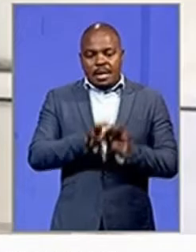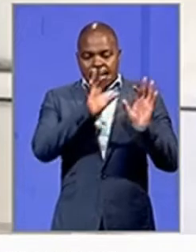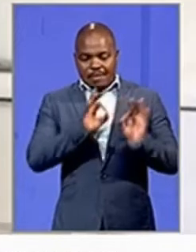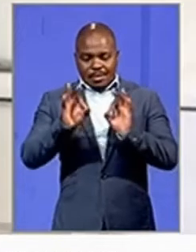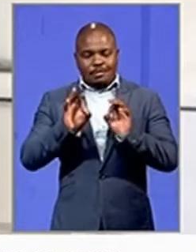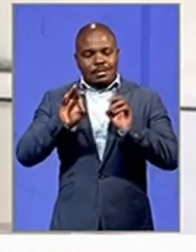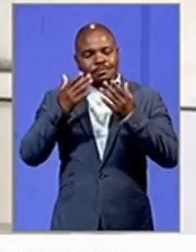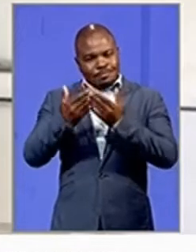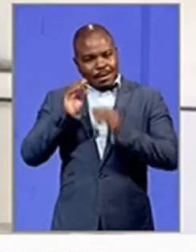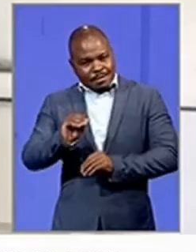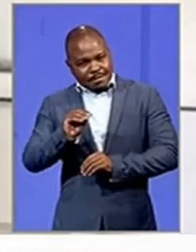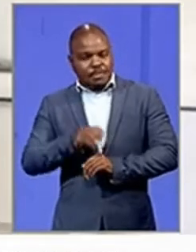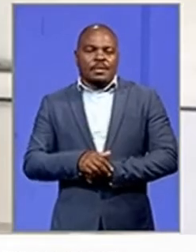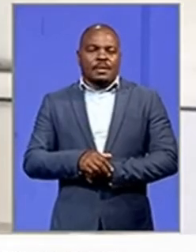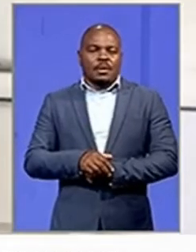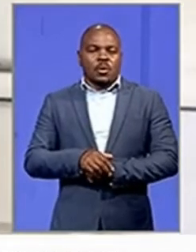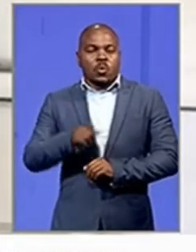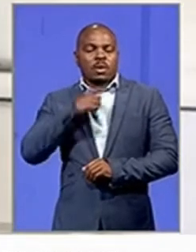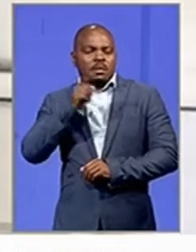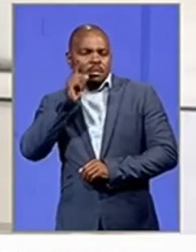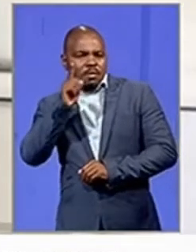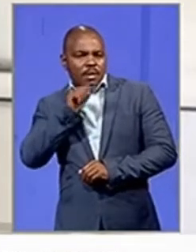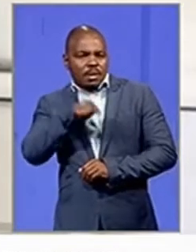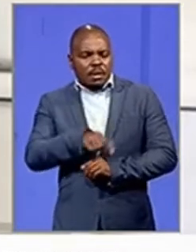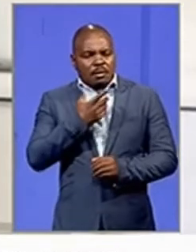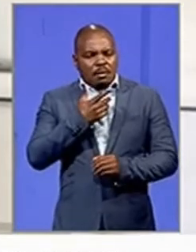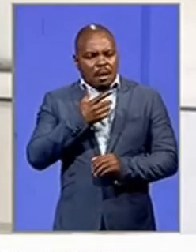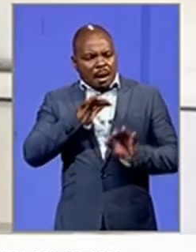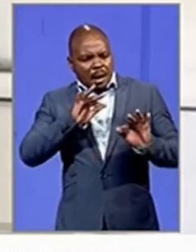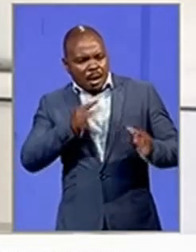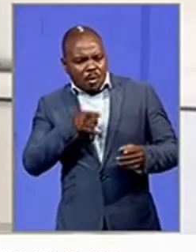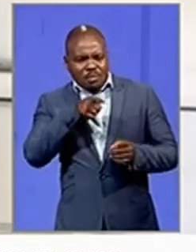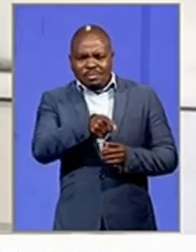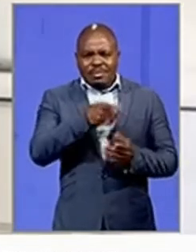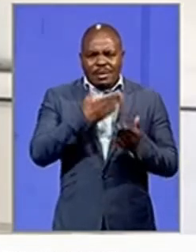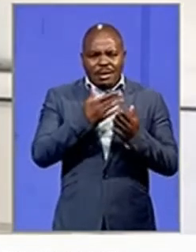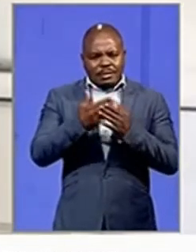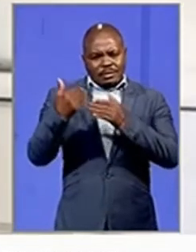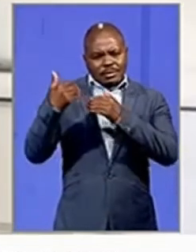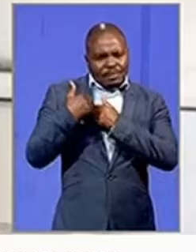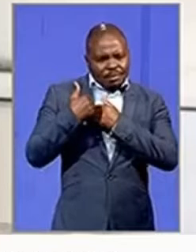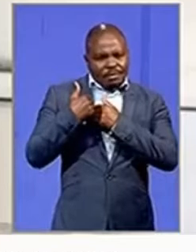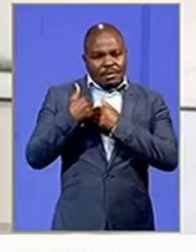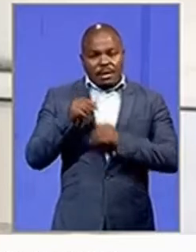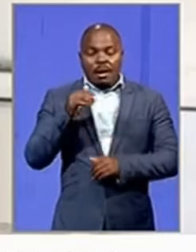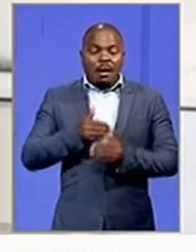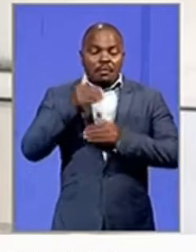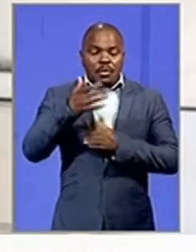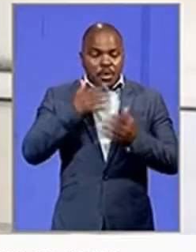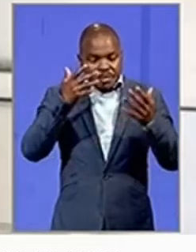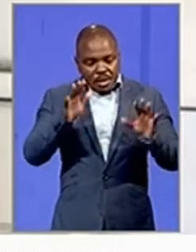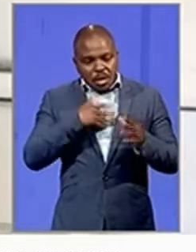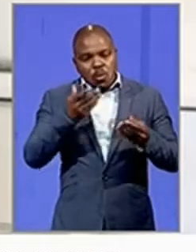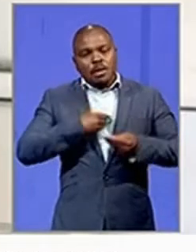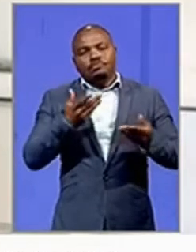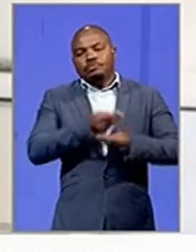study, where we look at breakthrough infections. We say how effective and how safe are these vaccines once we introduce them